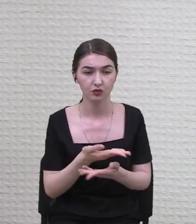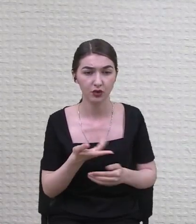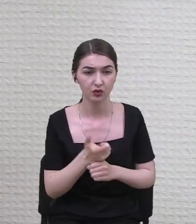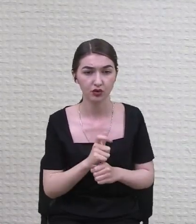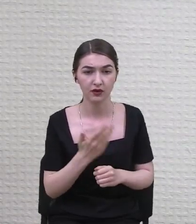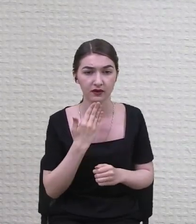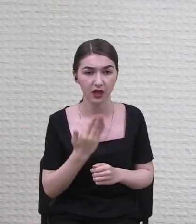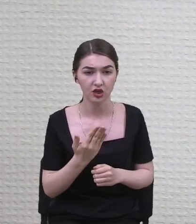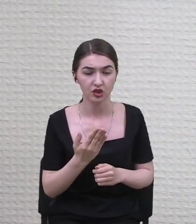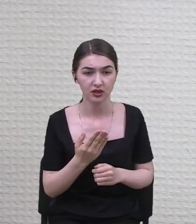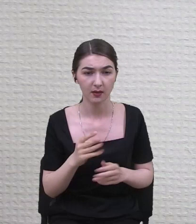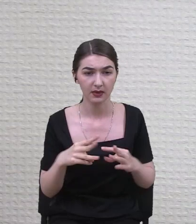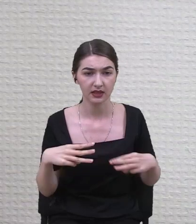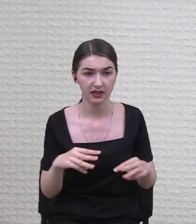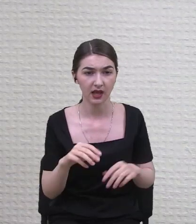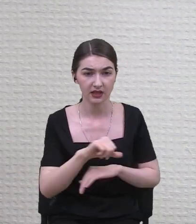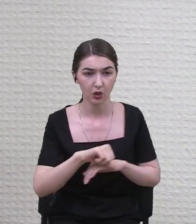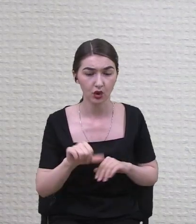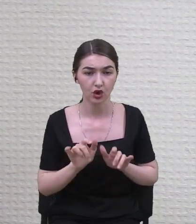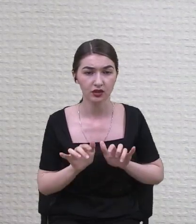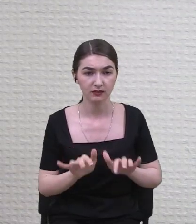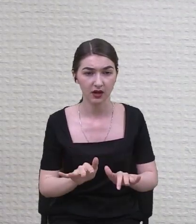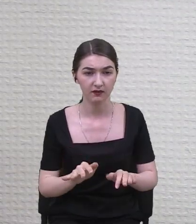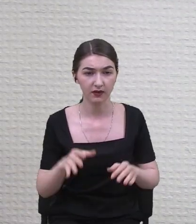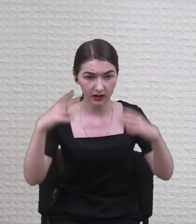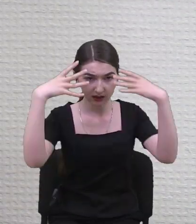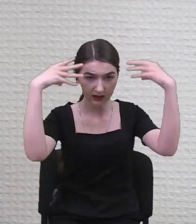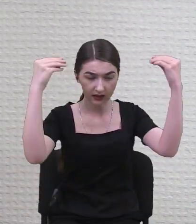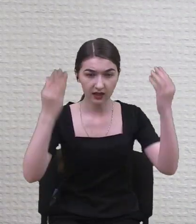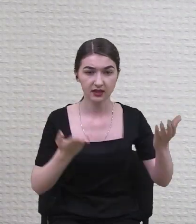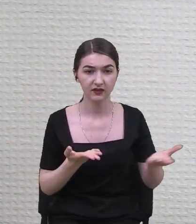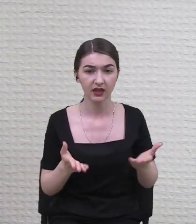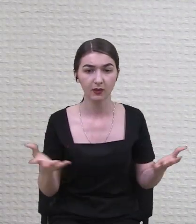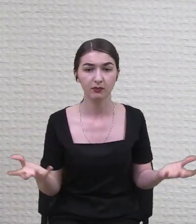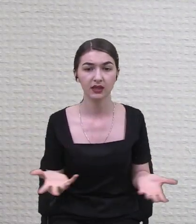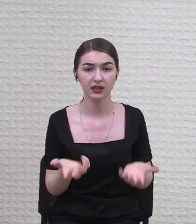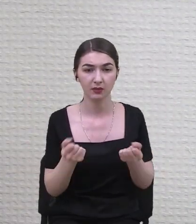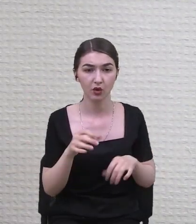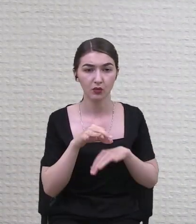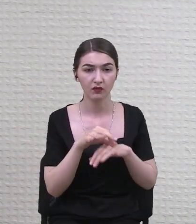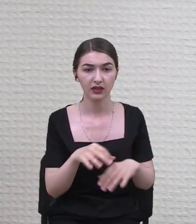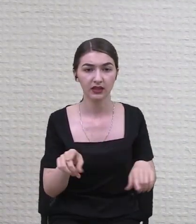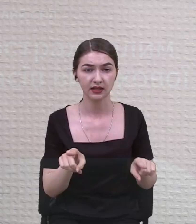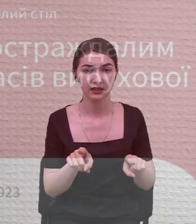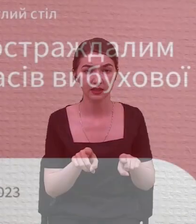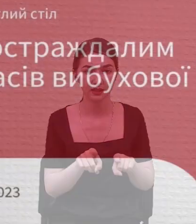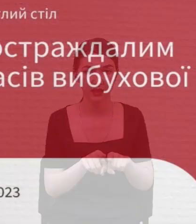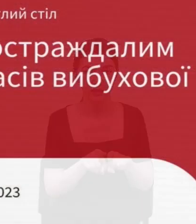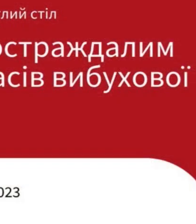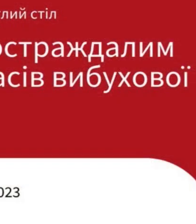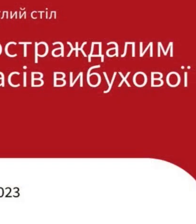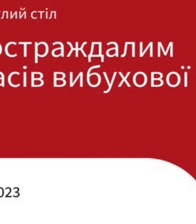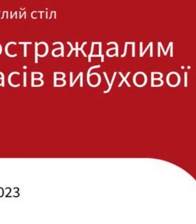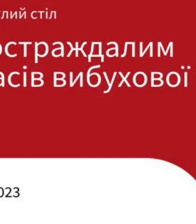the Netherlands for financially supporting the roundtables and the general coordination on victim assistance.